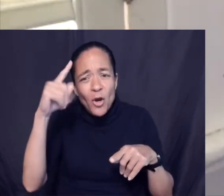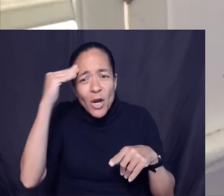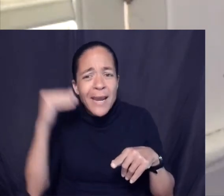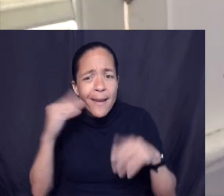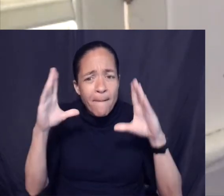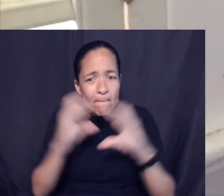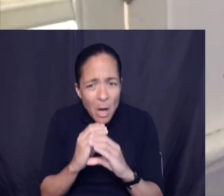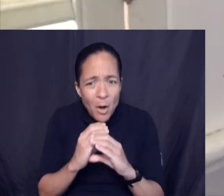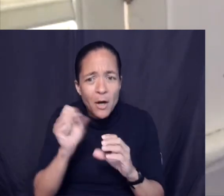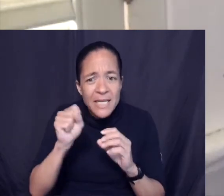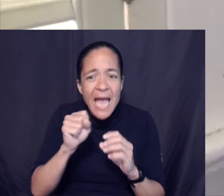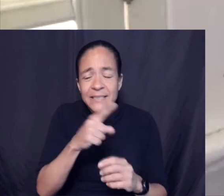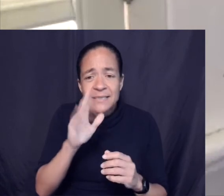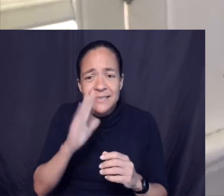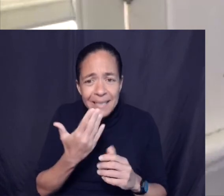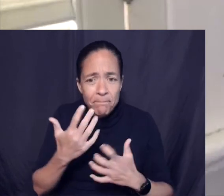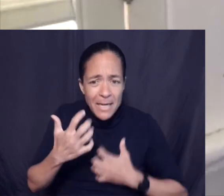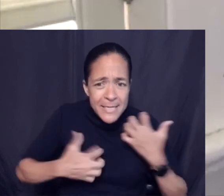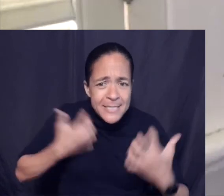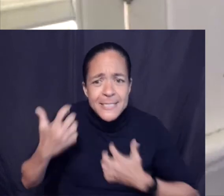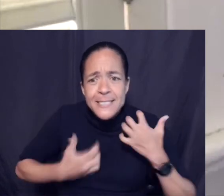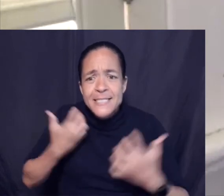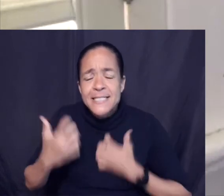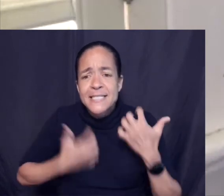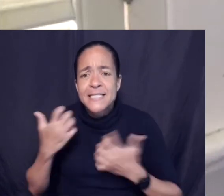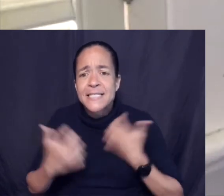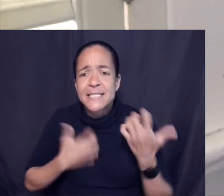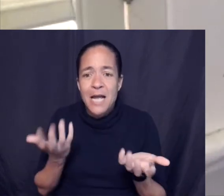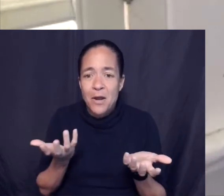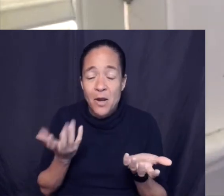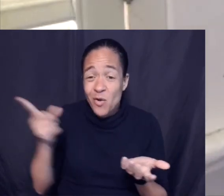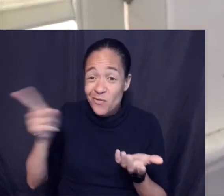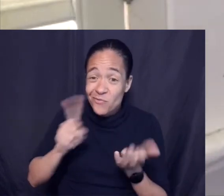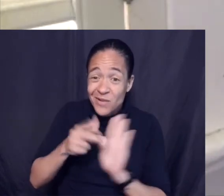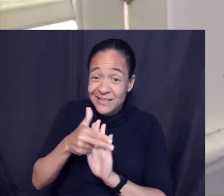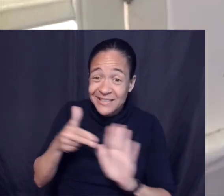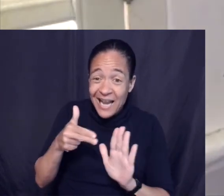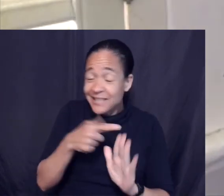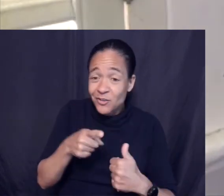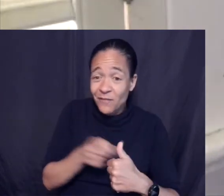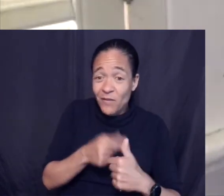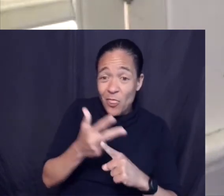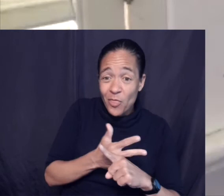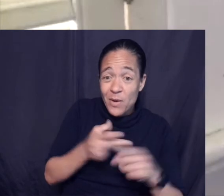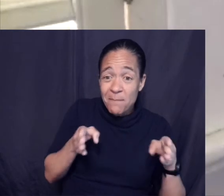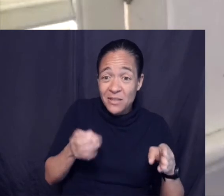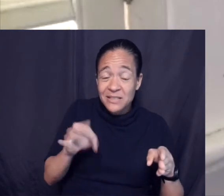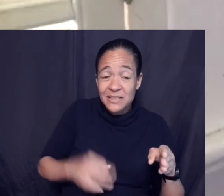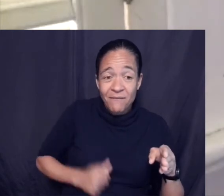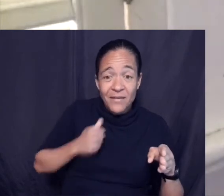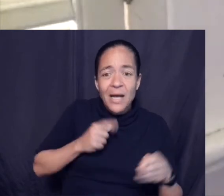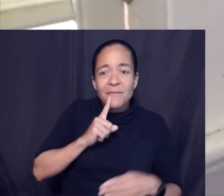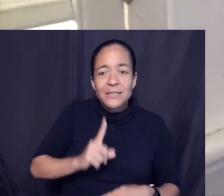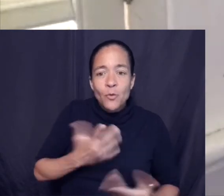and she seems really aggravated and upset. But really, all they diagnosed June with her first 3